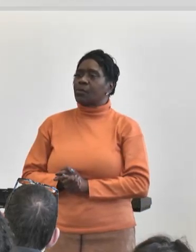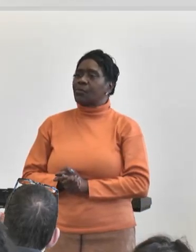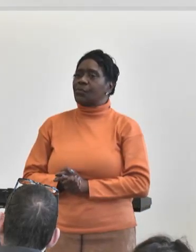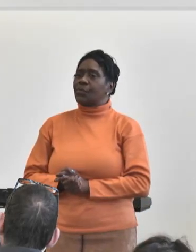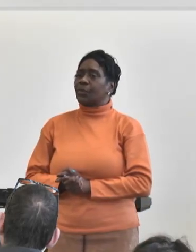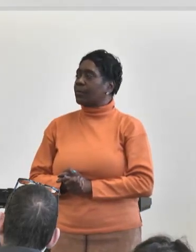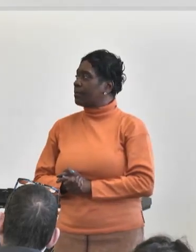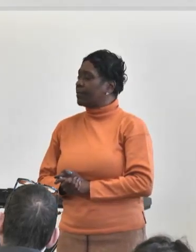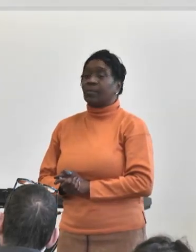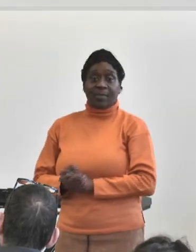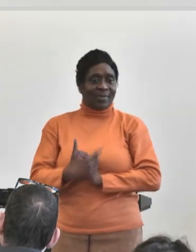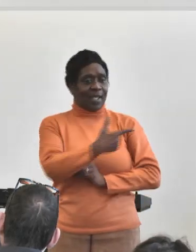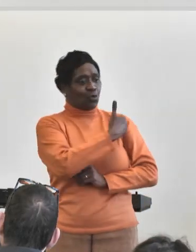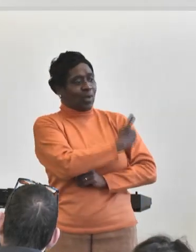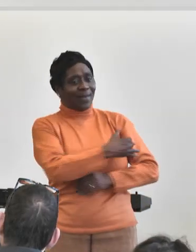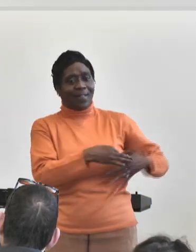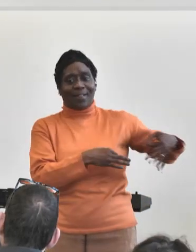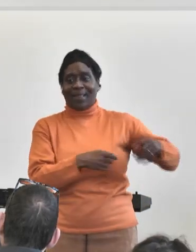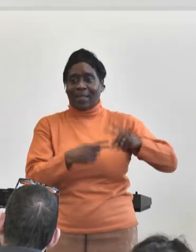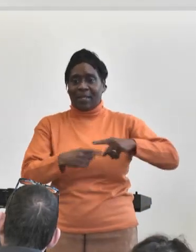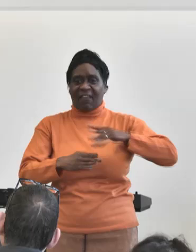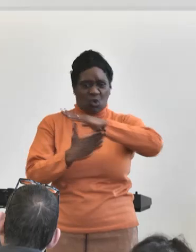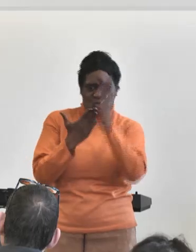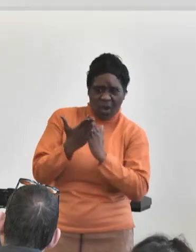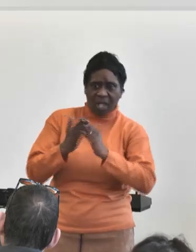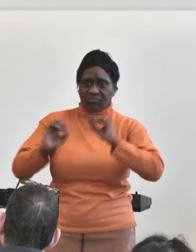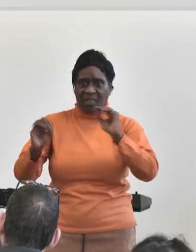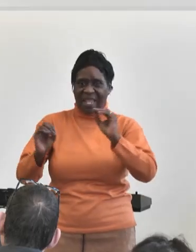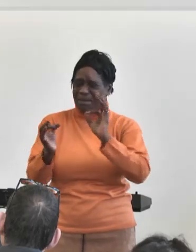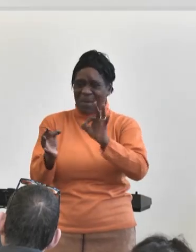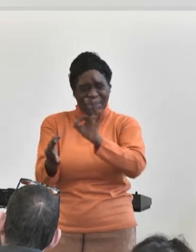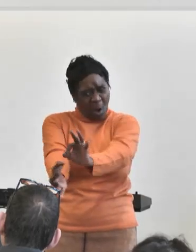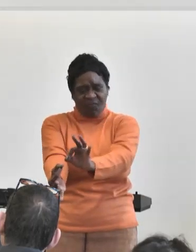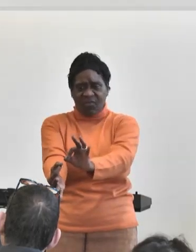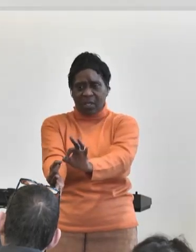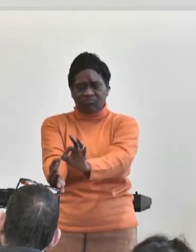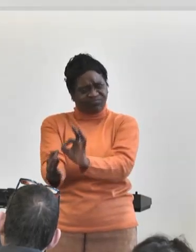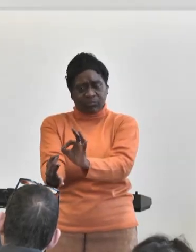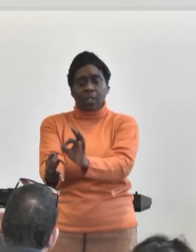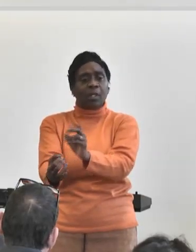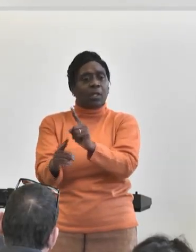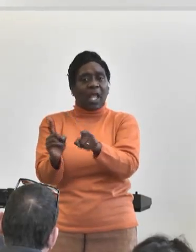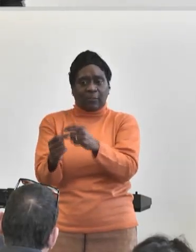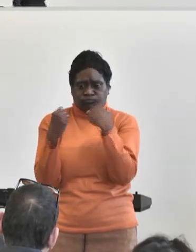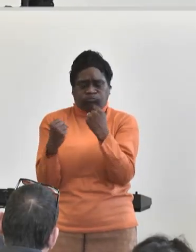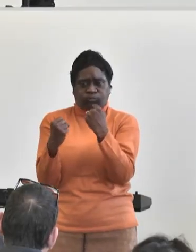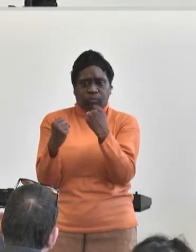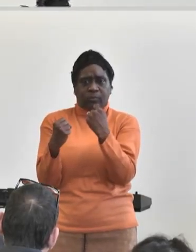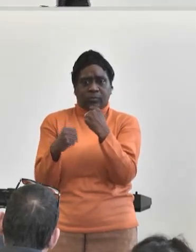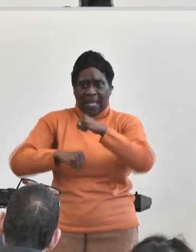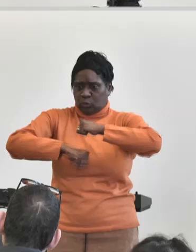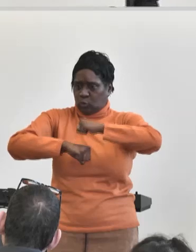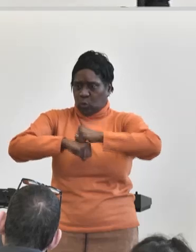de la figura. It couldn't have any cracks or fissures no in it. No podía tener rajaduras o fisuras. It had to have strength. Tenía que tener